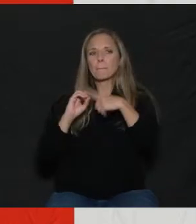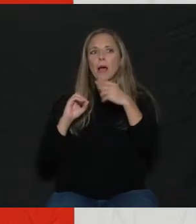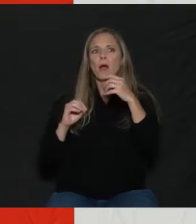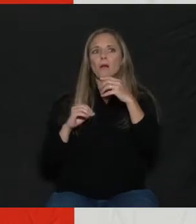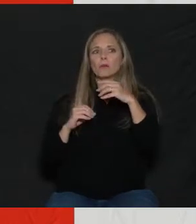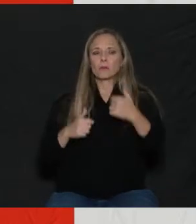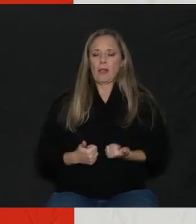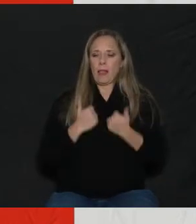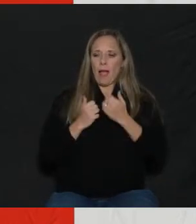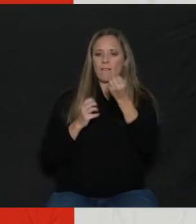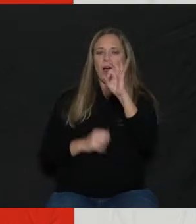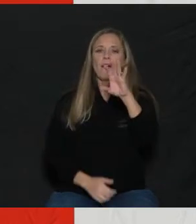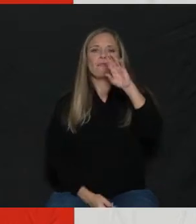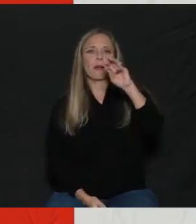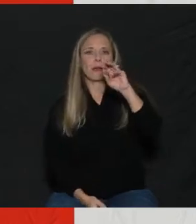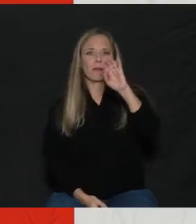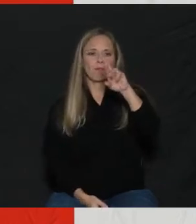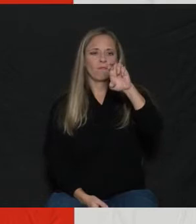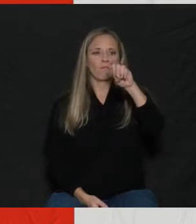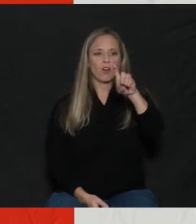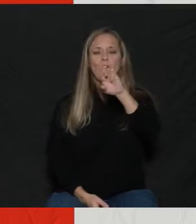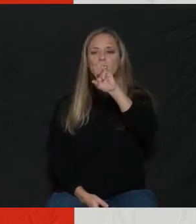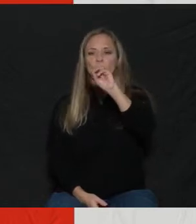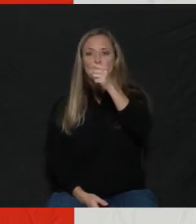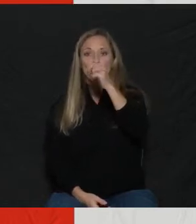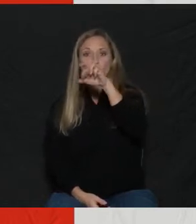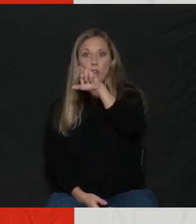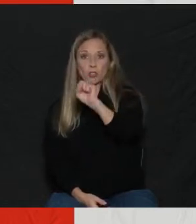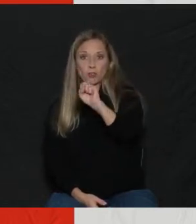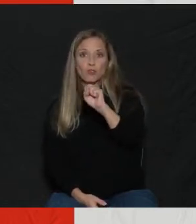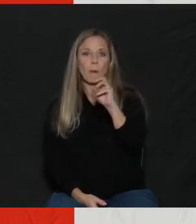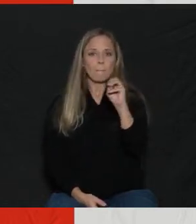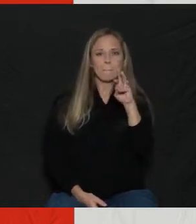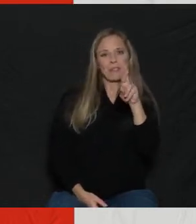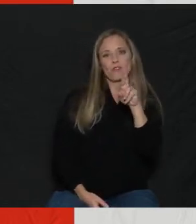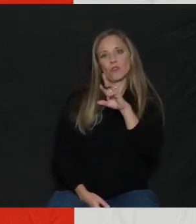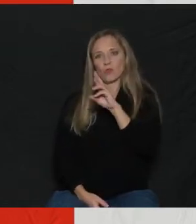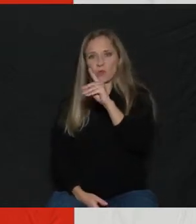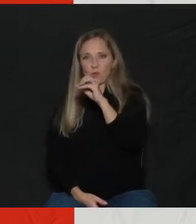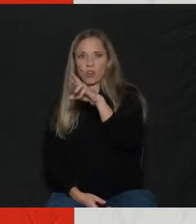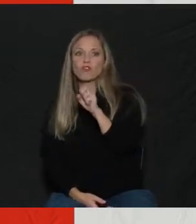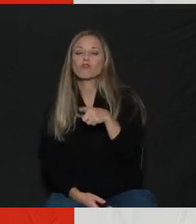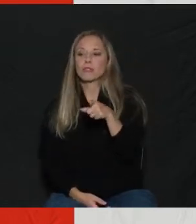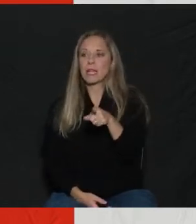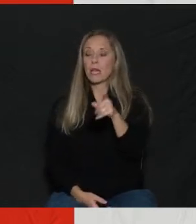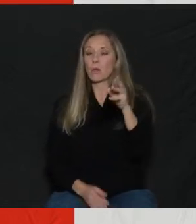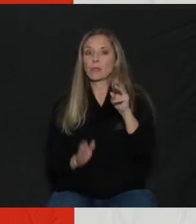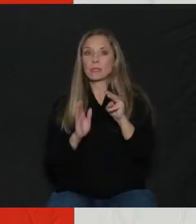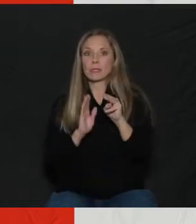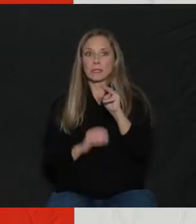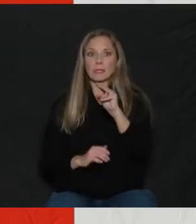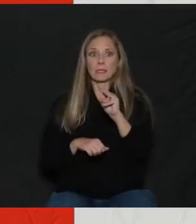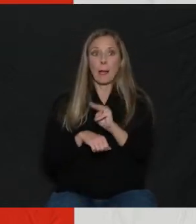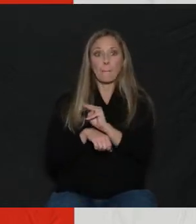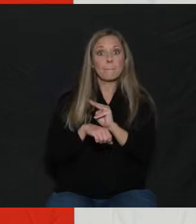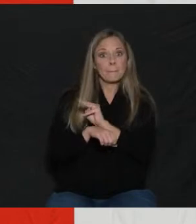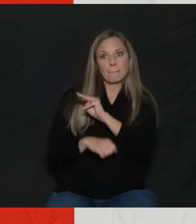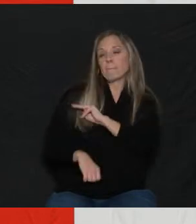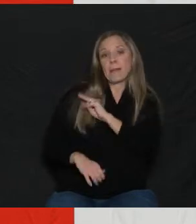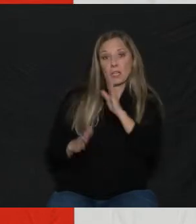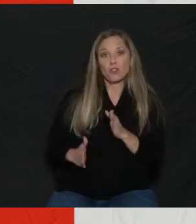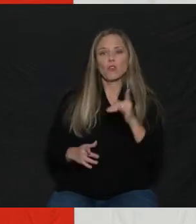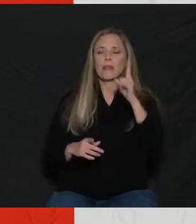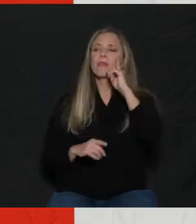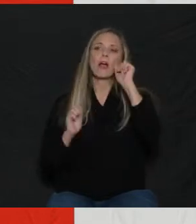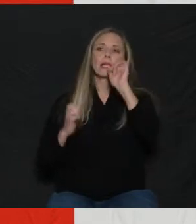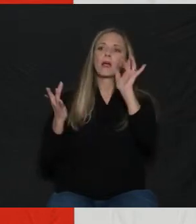Mr. Rogers, if you remember, who was a Protestant minister who thought he could reach the world through television and the kids. And someone asked